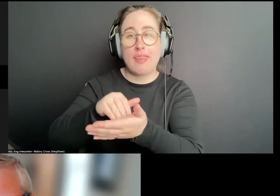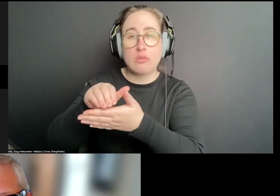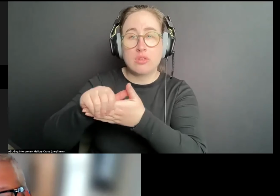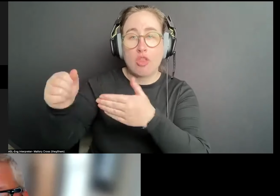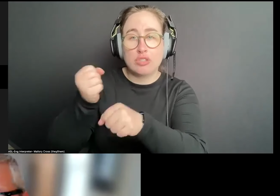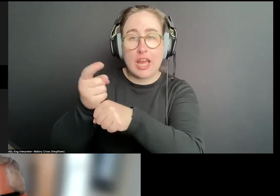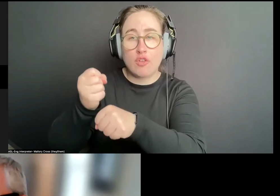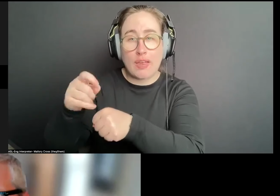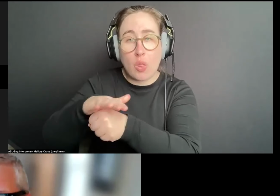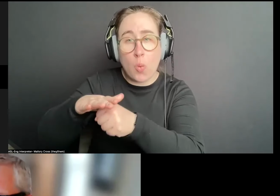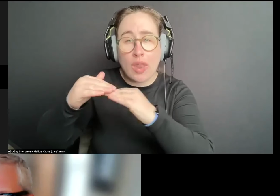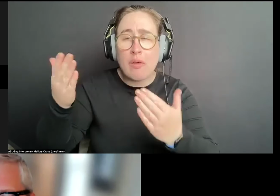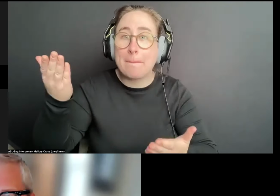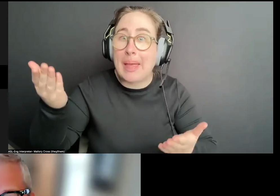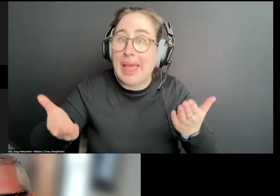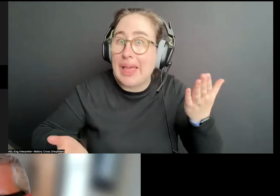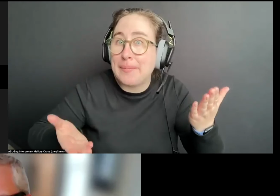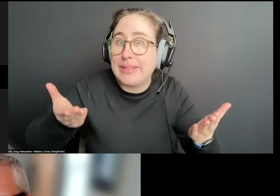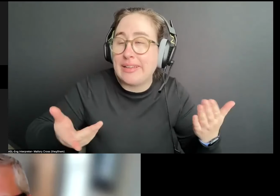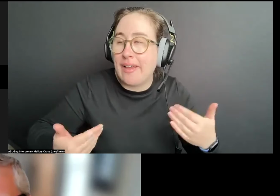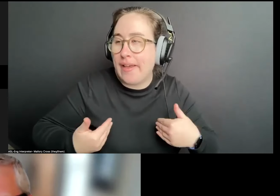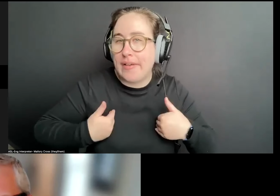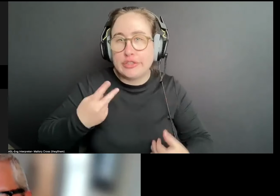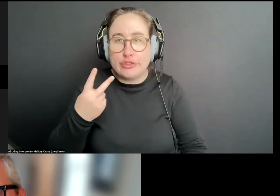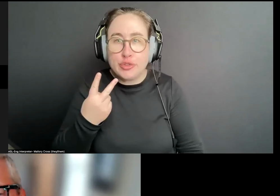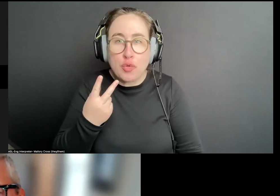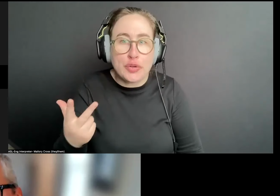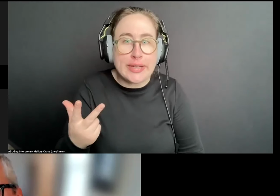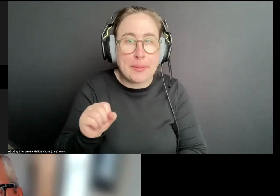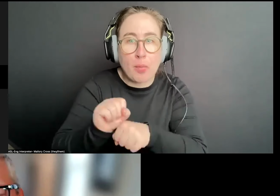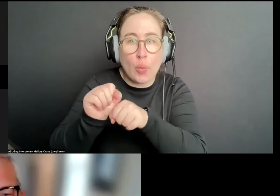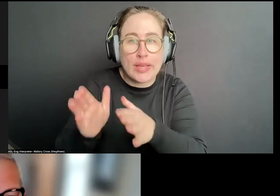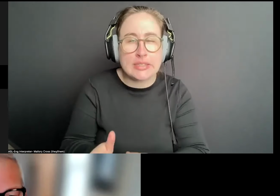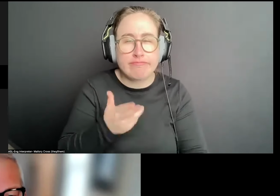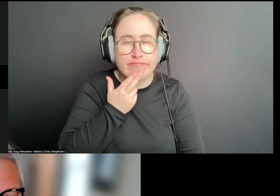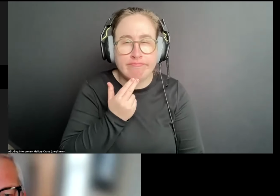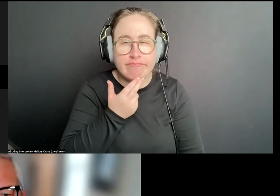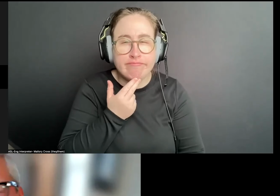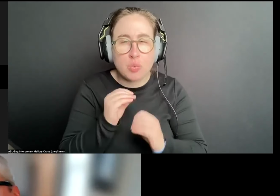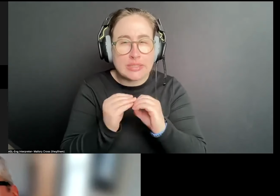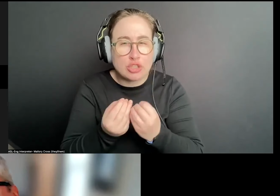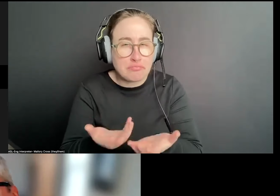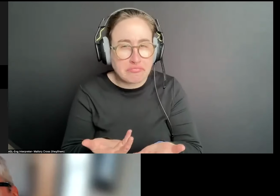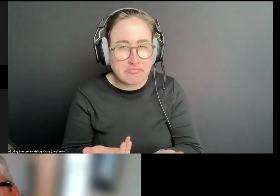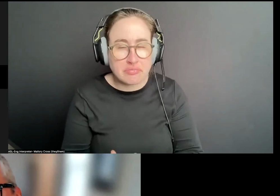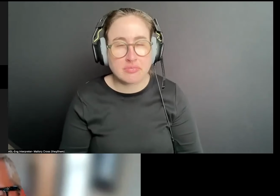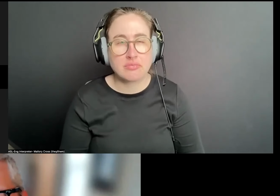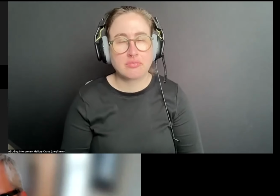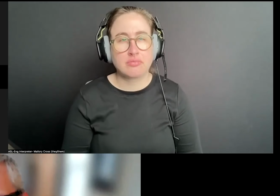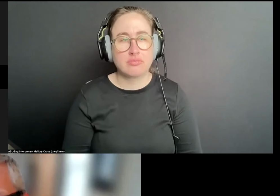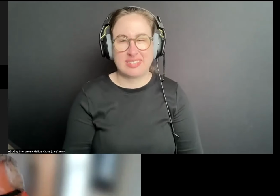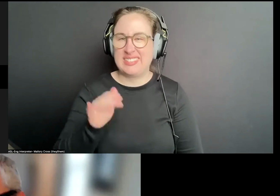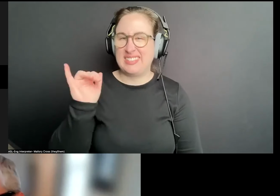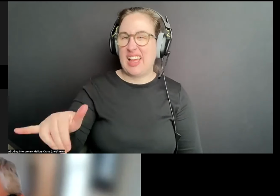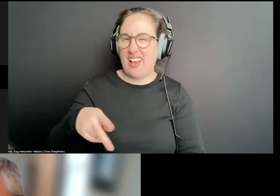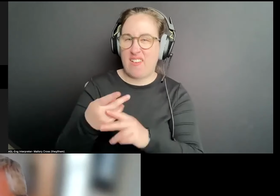the local level. Maybe they have two or three employees. It's not a huge organization by any means, but there are